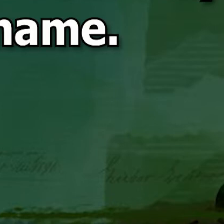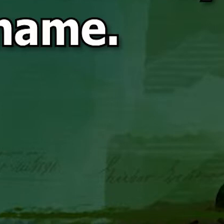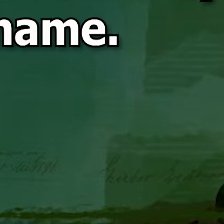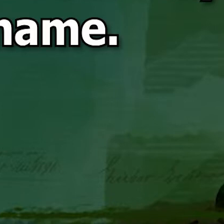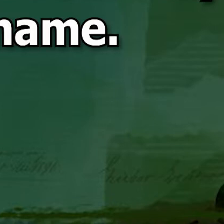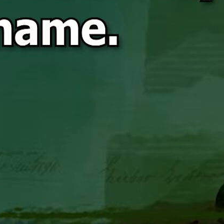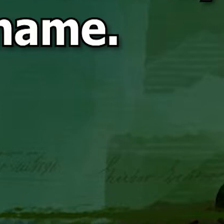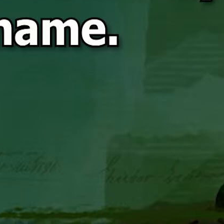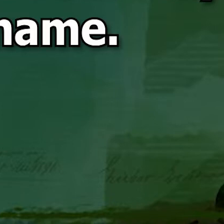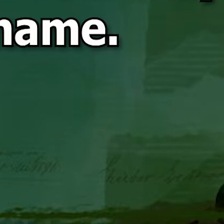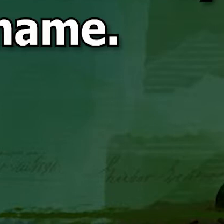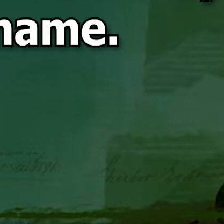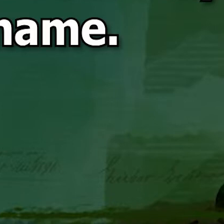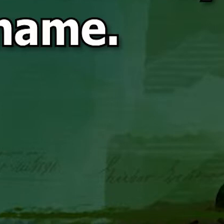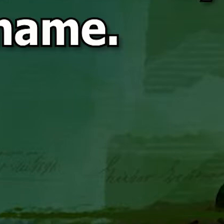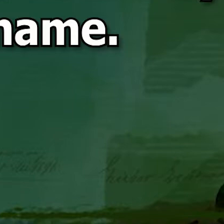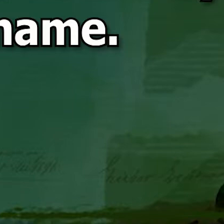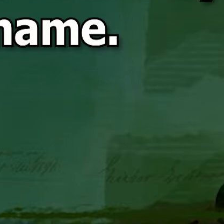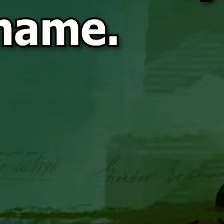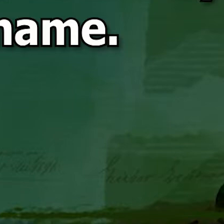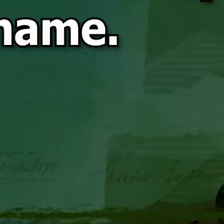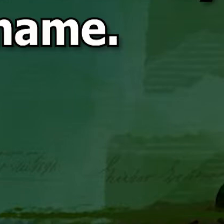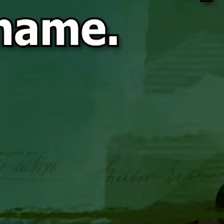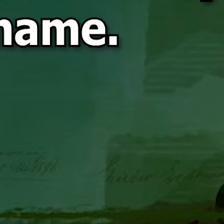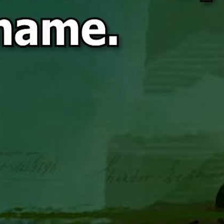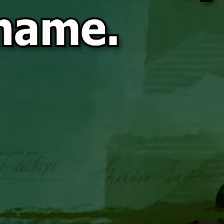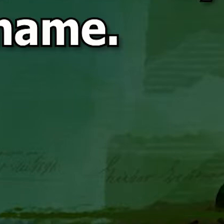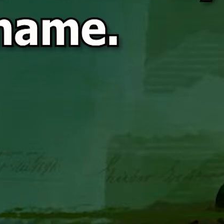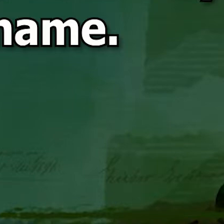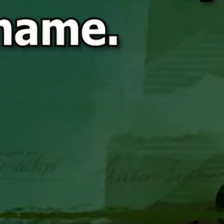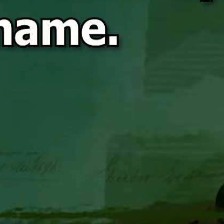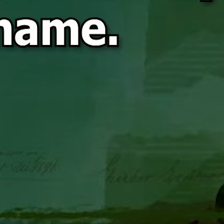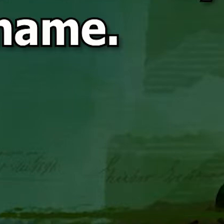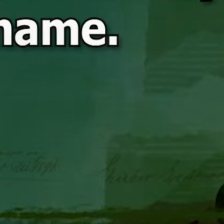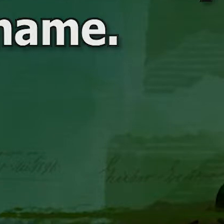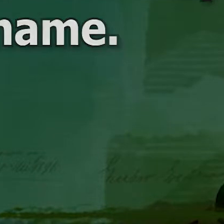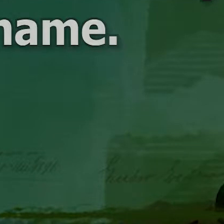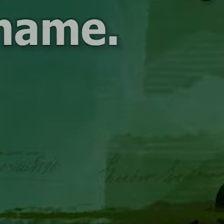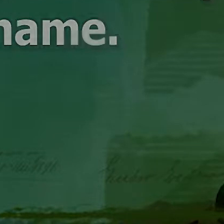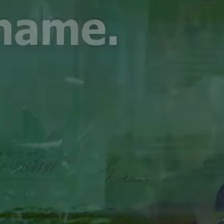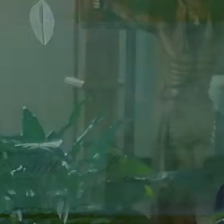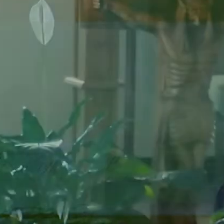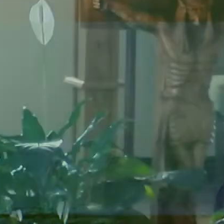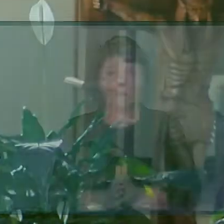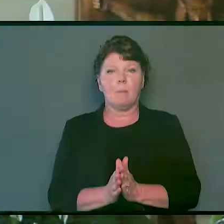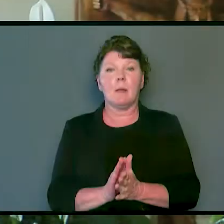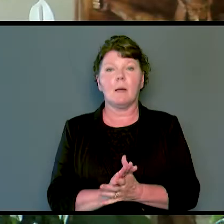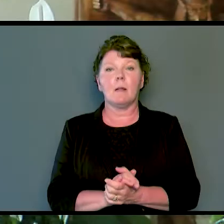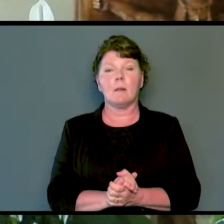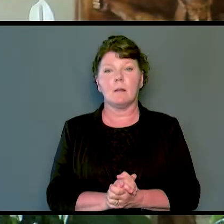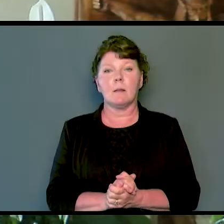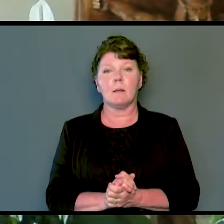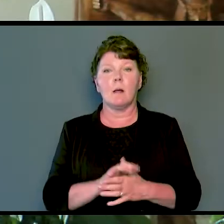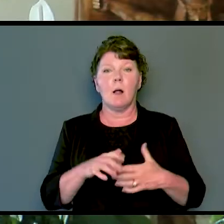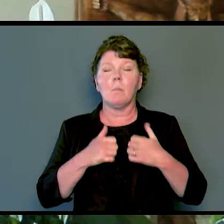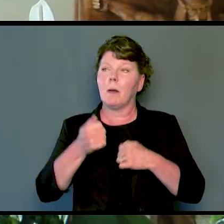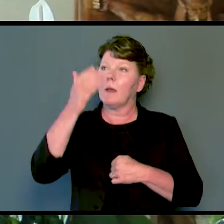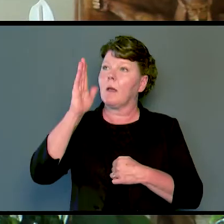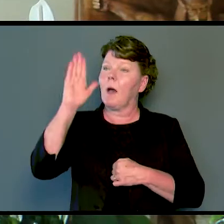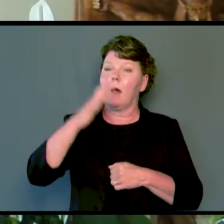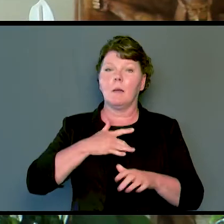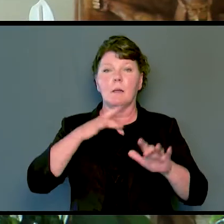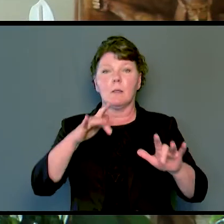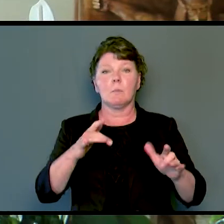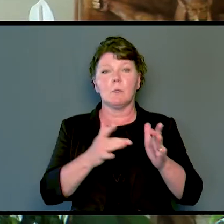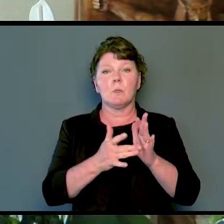that we may delight in your will and walk in your ways to the glory of your holy name. Amen. In the mercy of Almighty